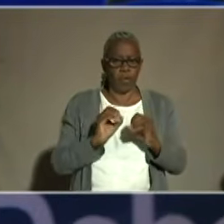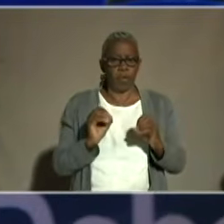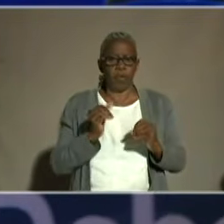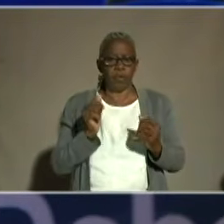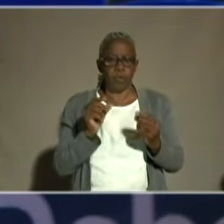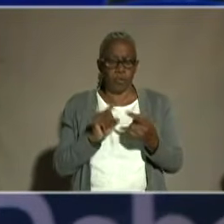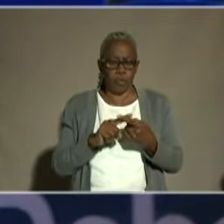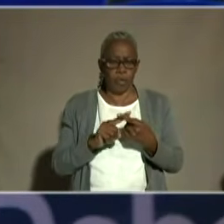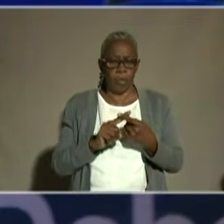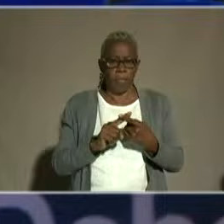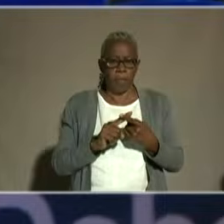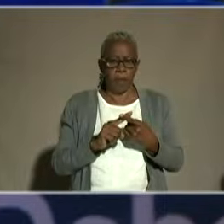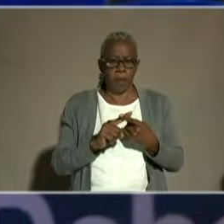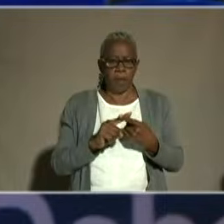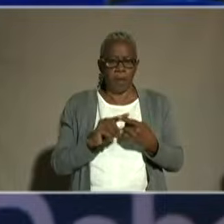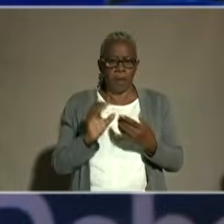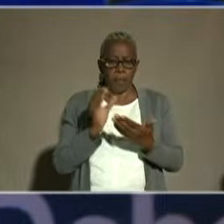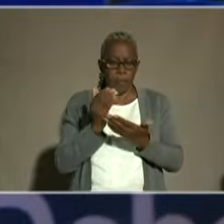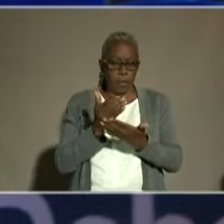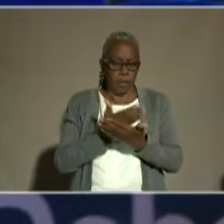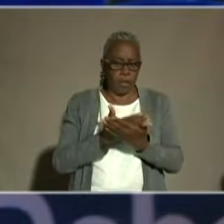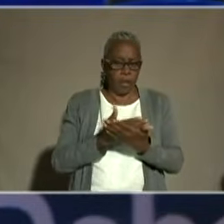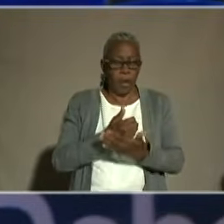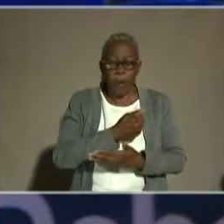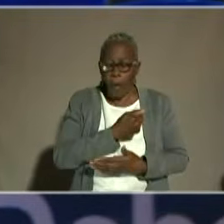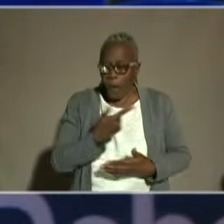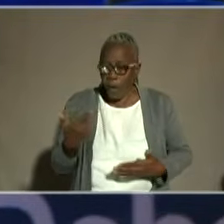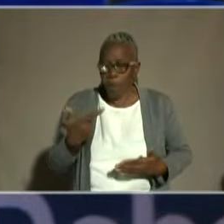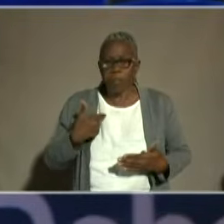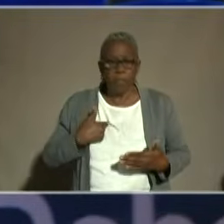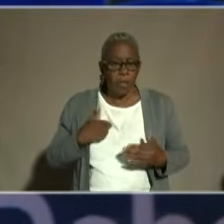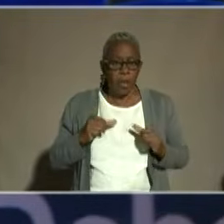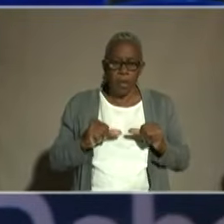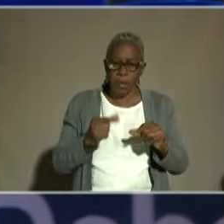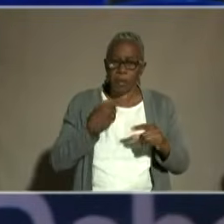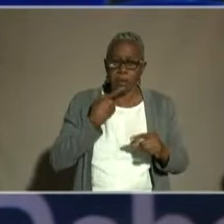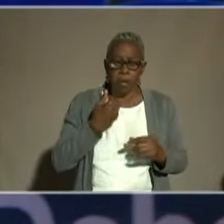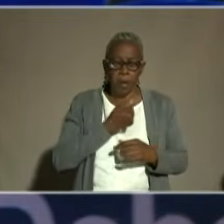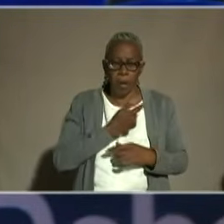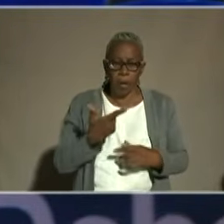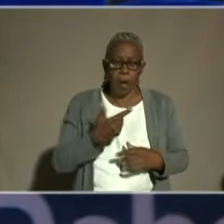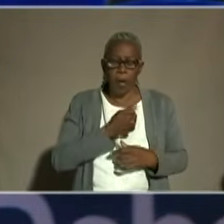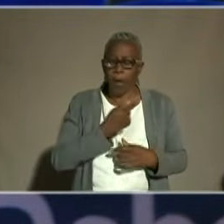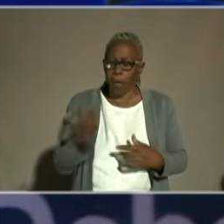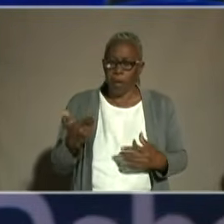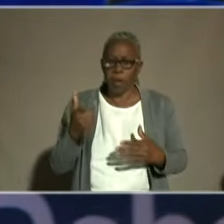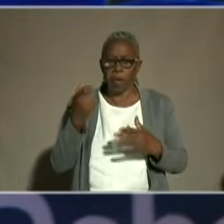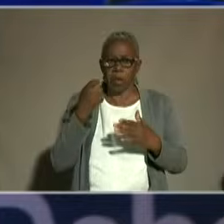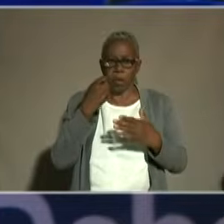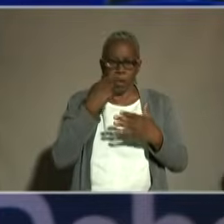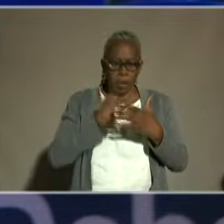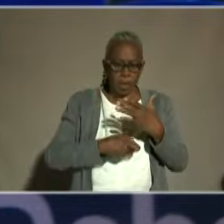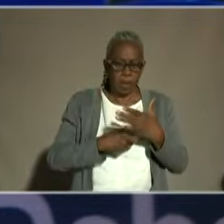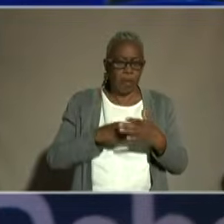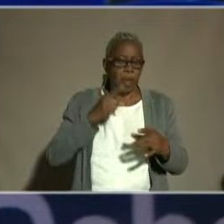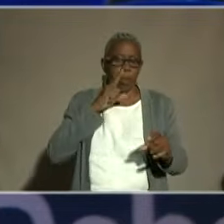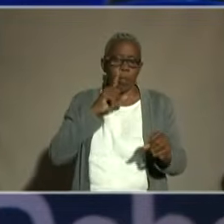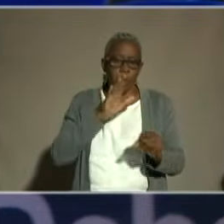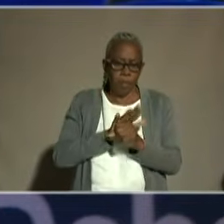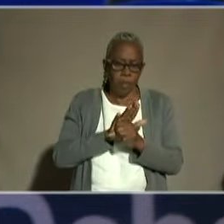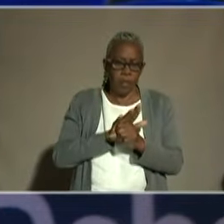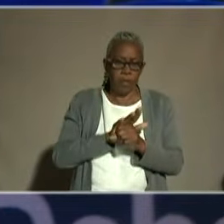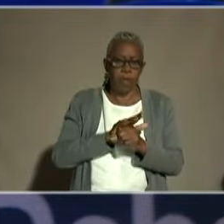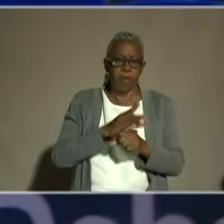future programs. All, and I repeat, all the tax suggestions and promises of the